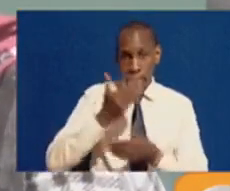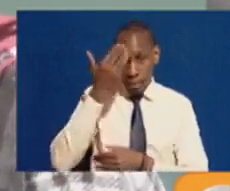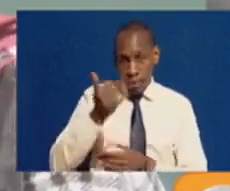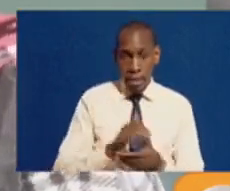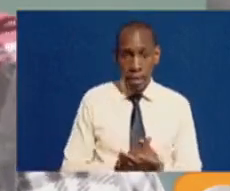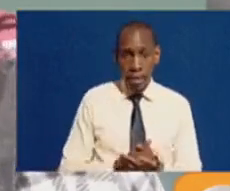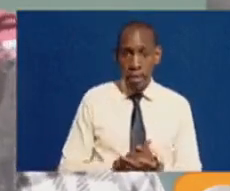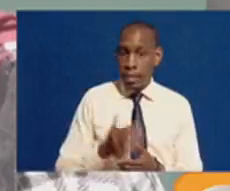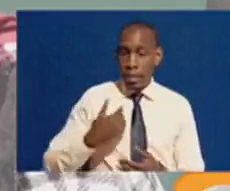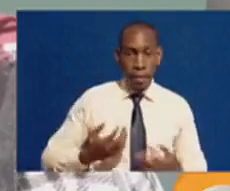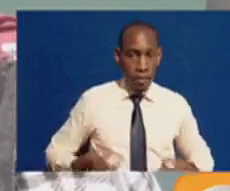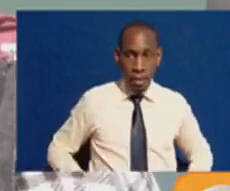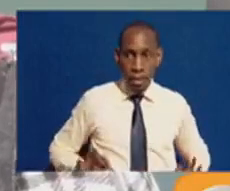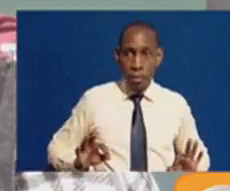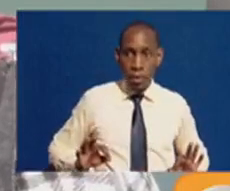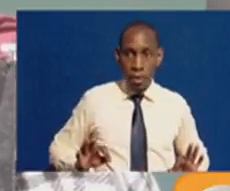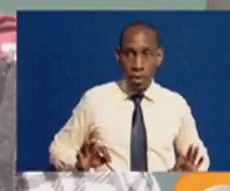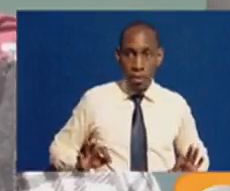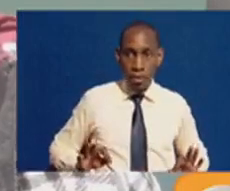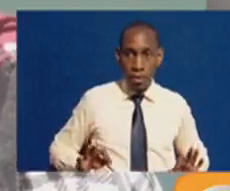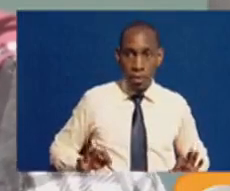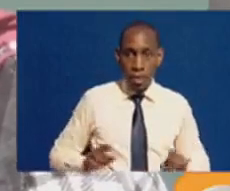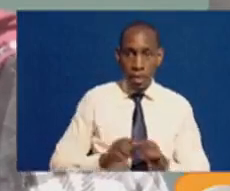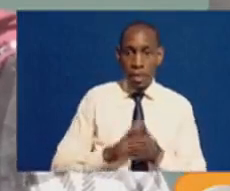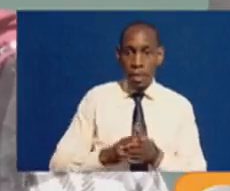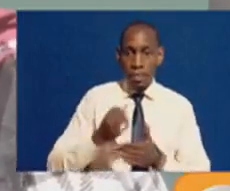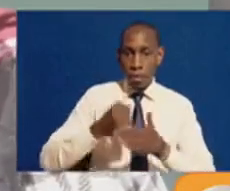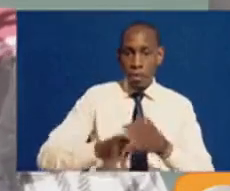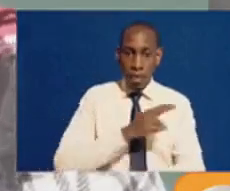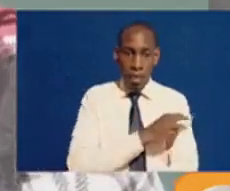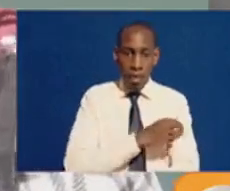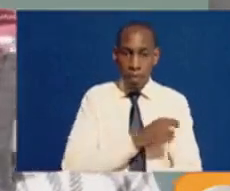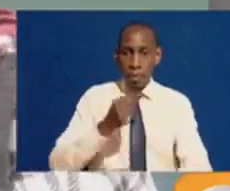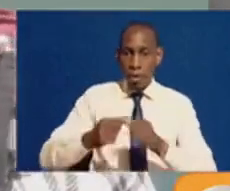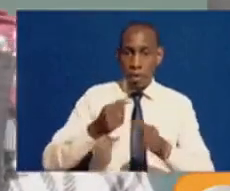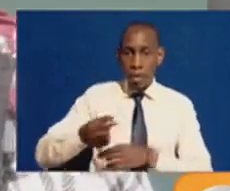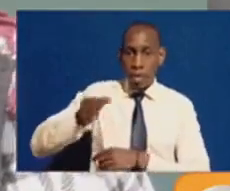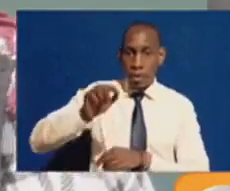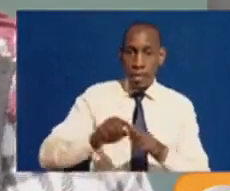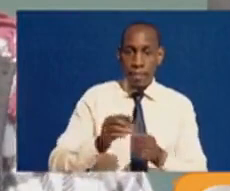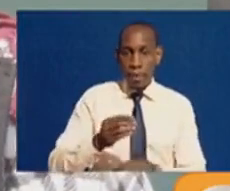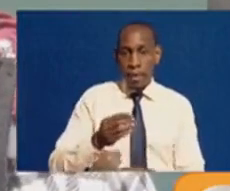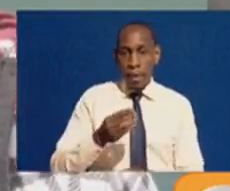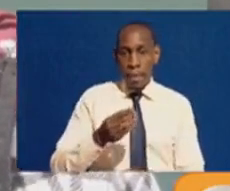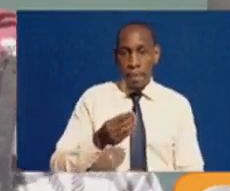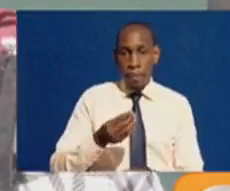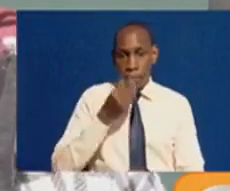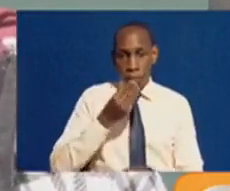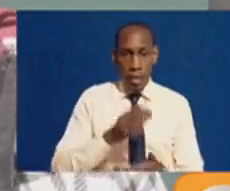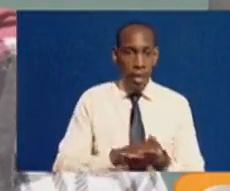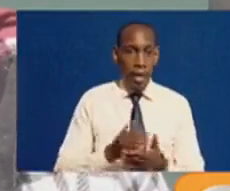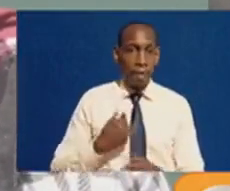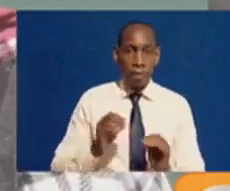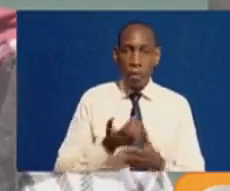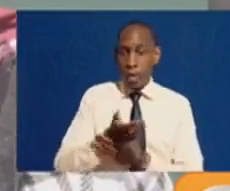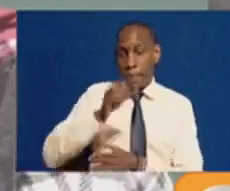namna yoyote. Hata ya bili inaendelea kupanda, sina pesa. Hata chakula ya kukula hapo ndani sina. Naomba